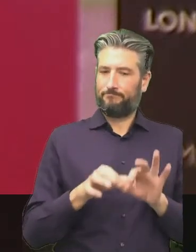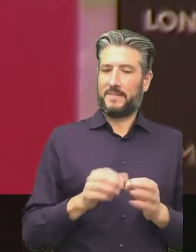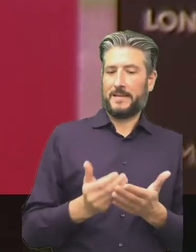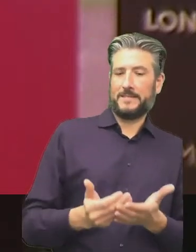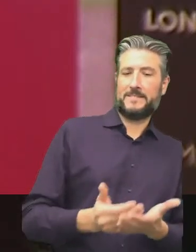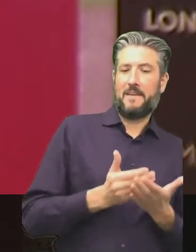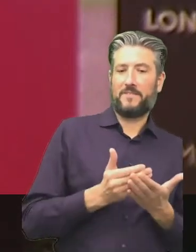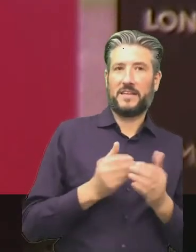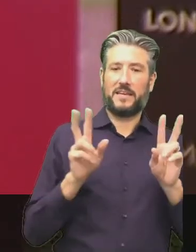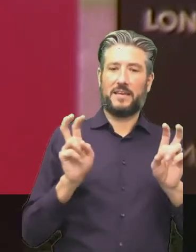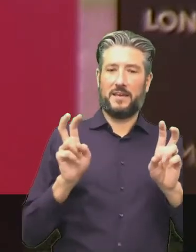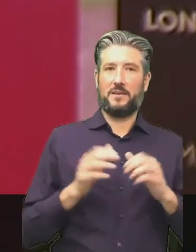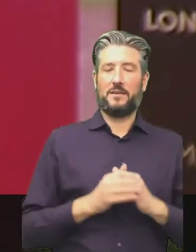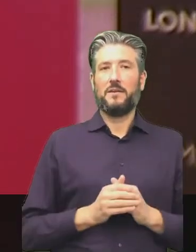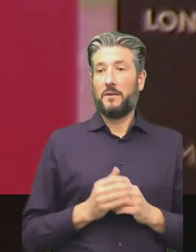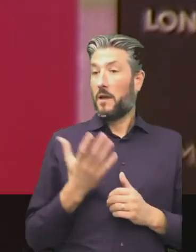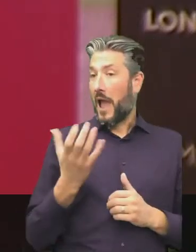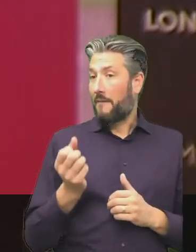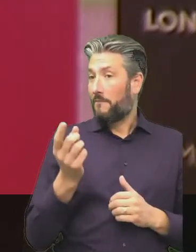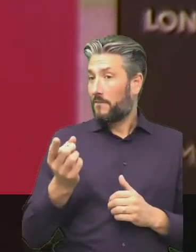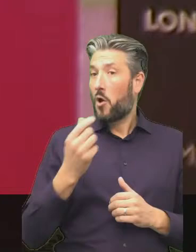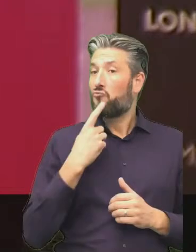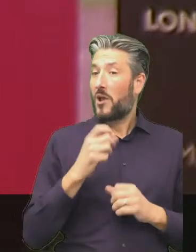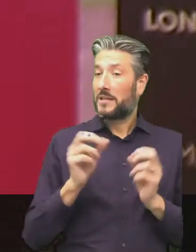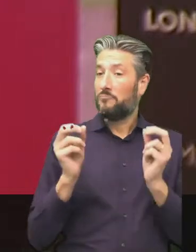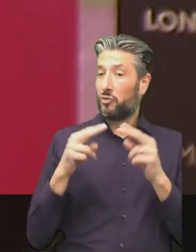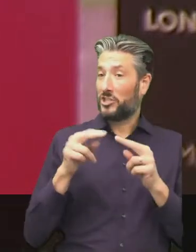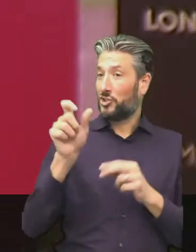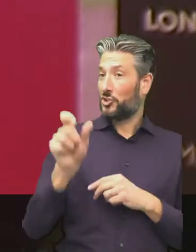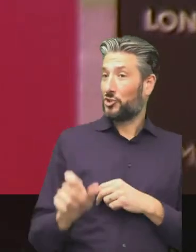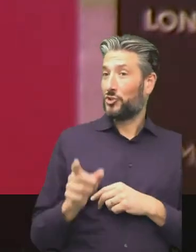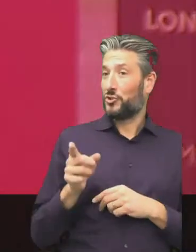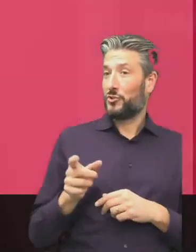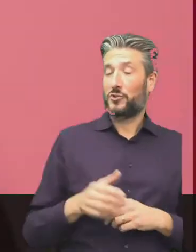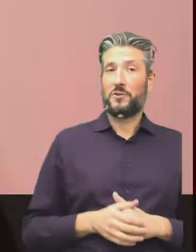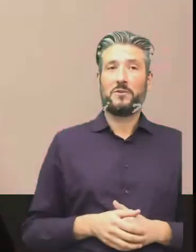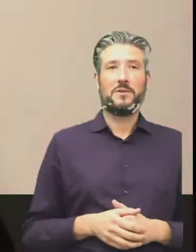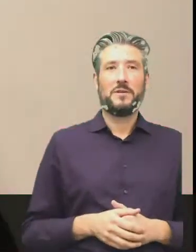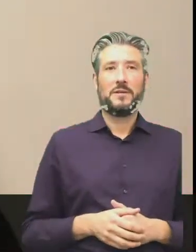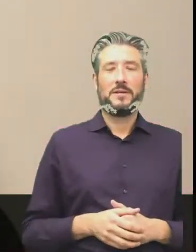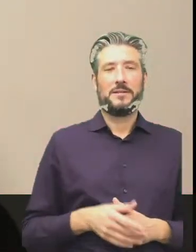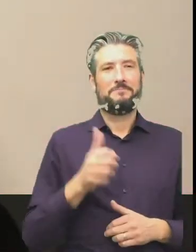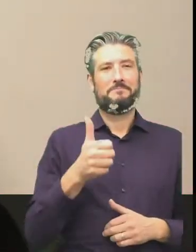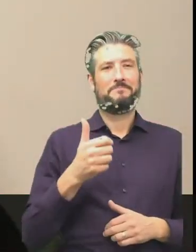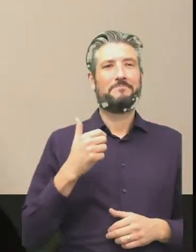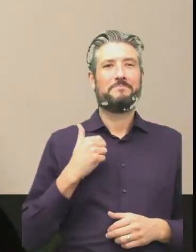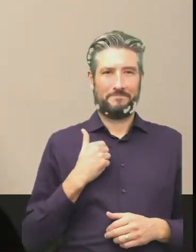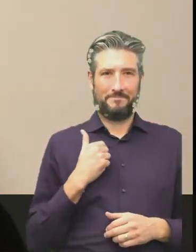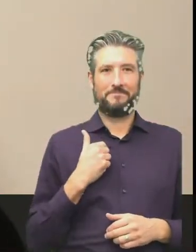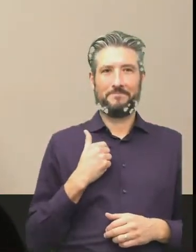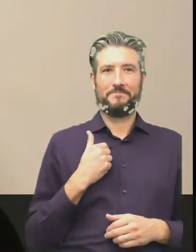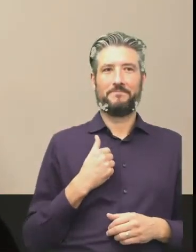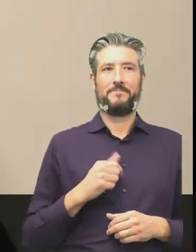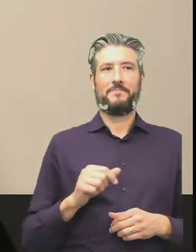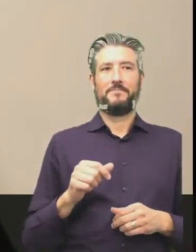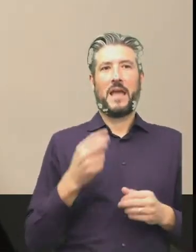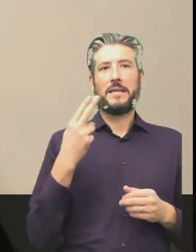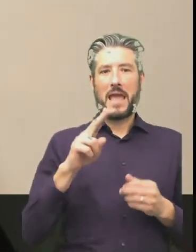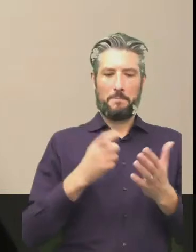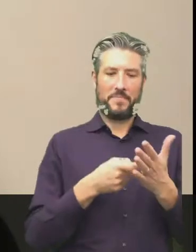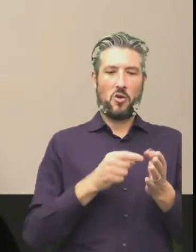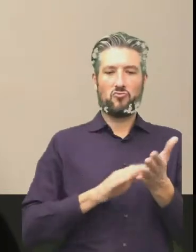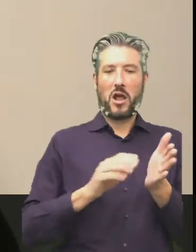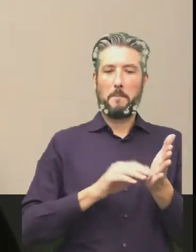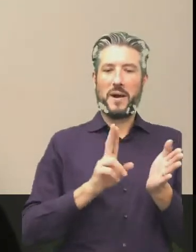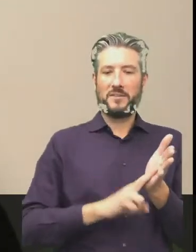Rahman from London Borough of Redbridge. Hello, my name is Mijanur Rahman from the London Borough of Redbridge, and